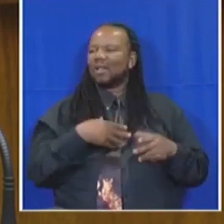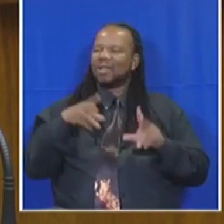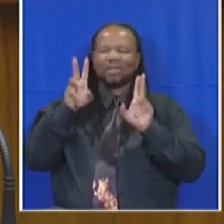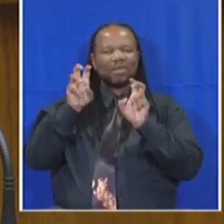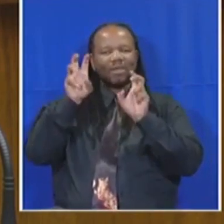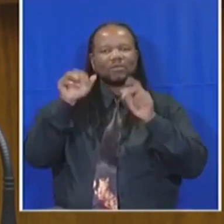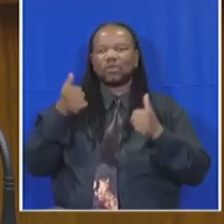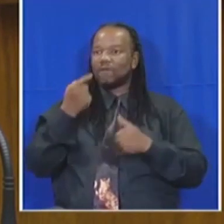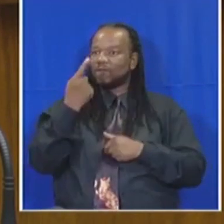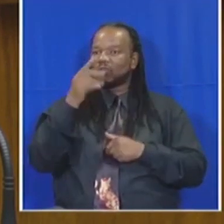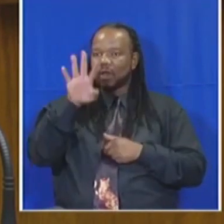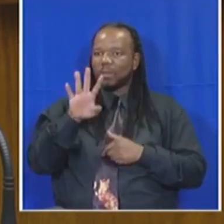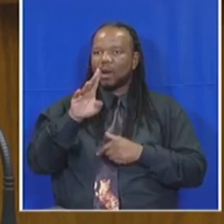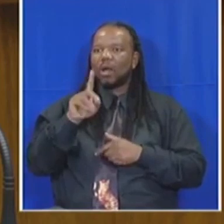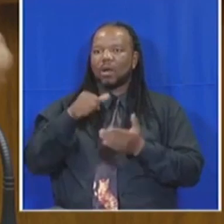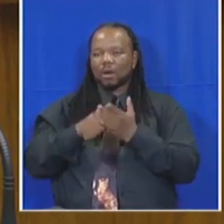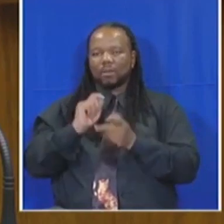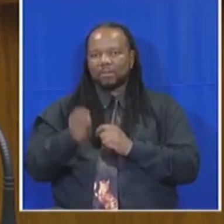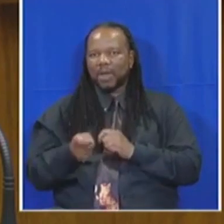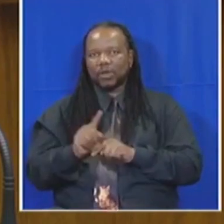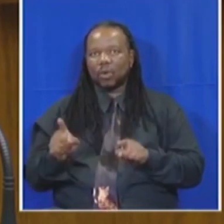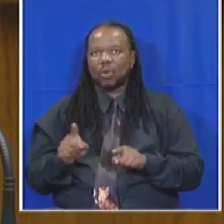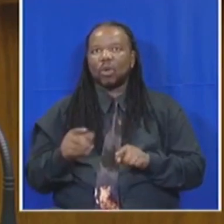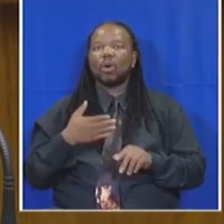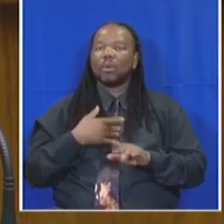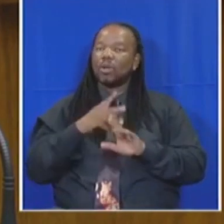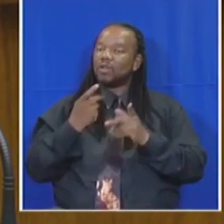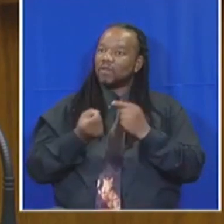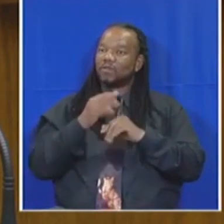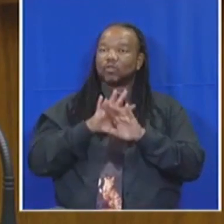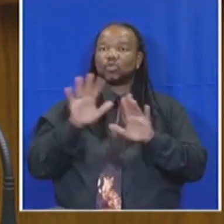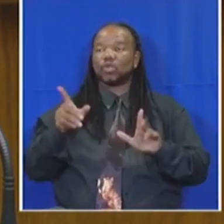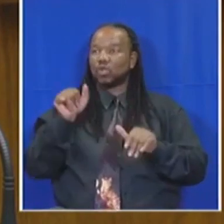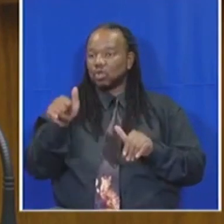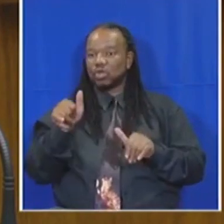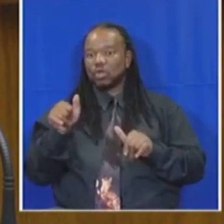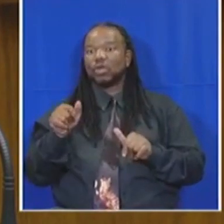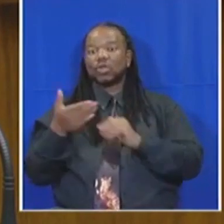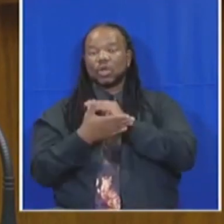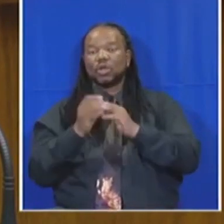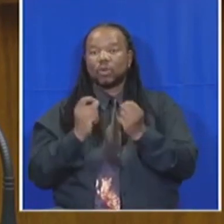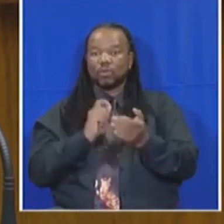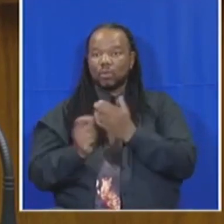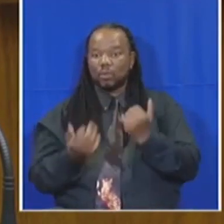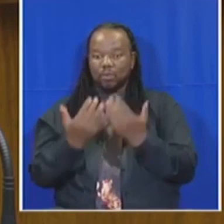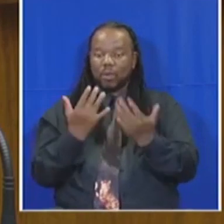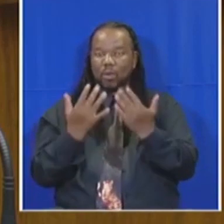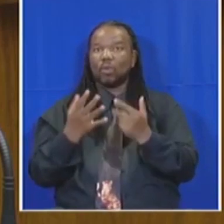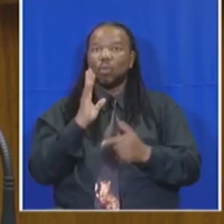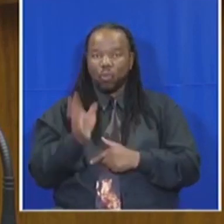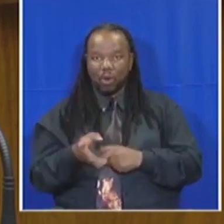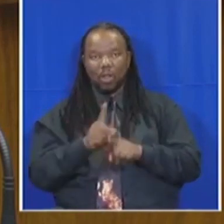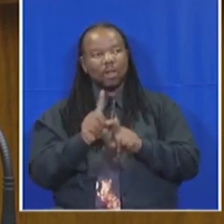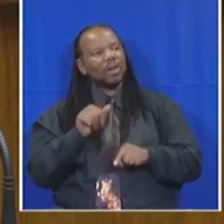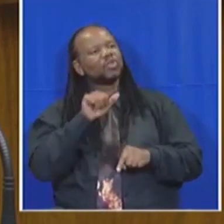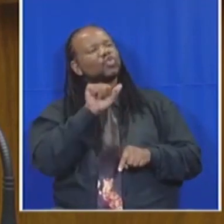on the 1st of April. You have to do that, otherwise this country will burn. But this is about you, a rogue government that's trampling on our